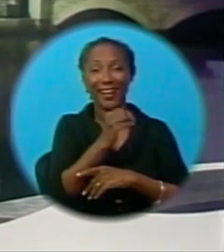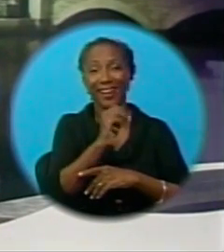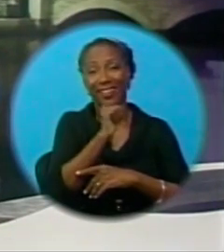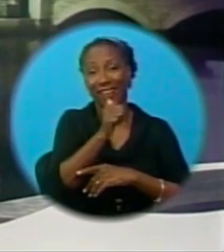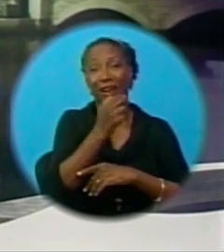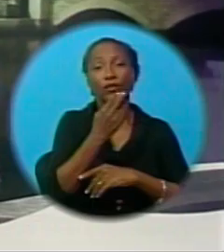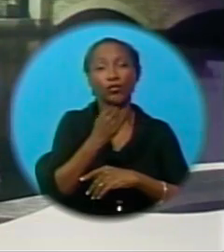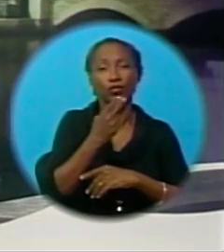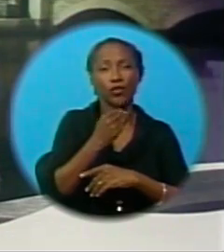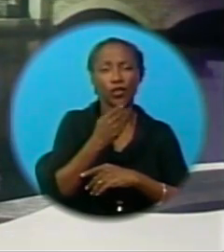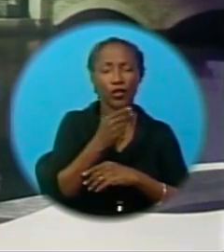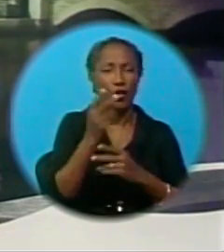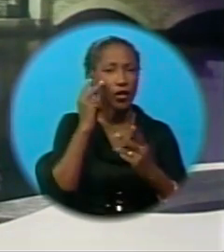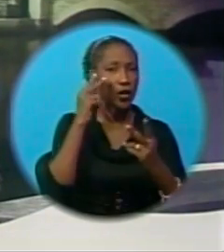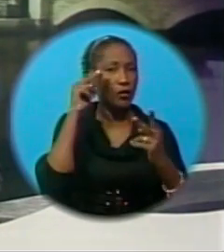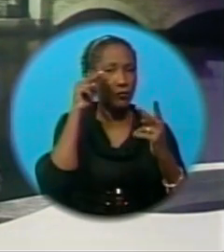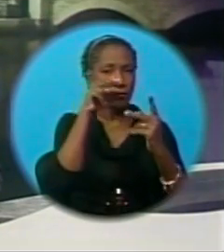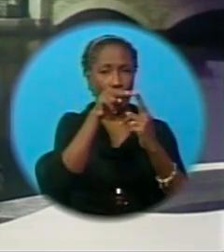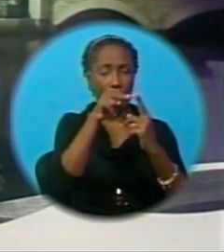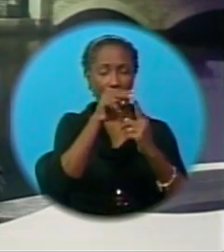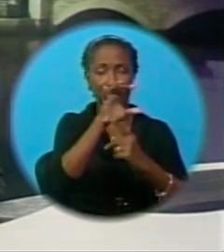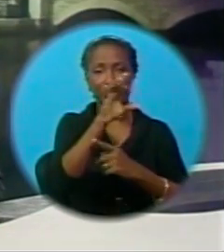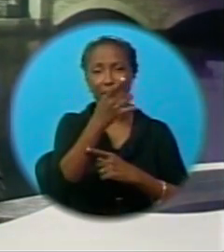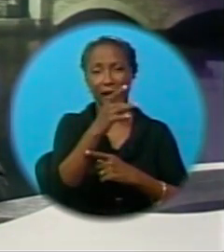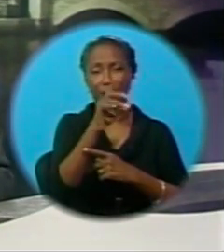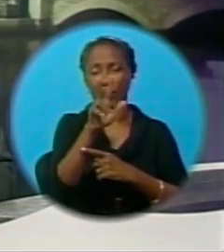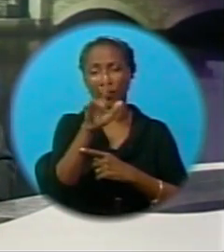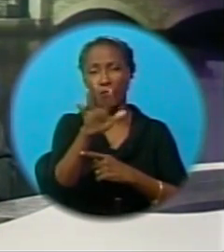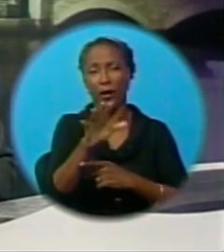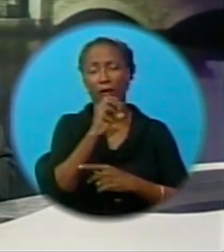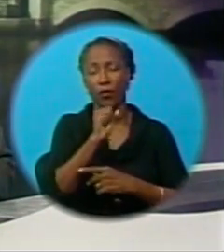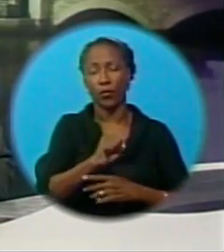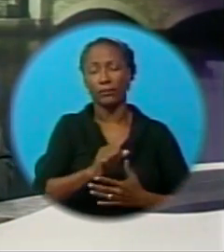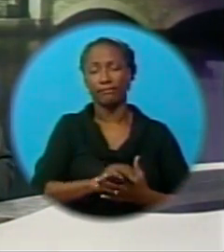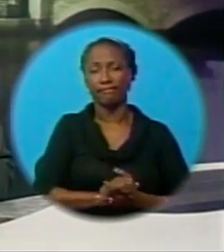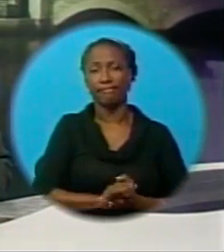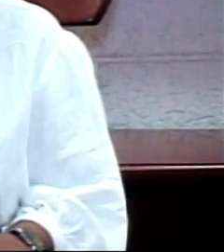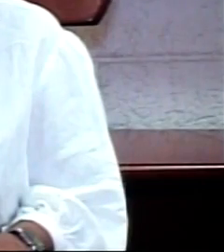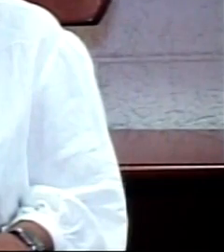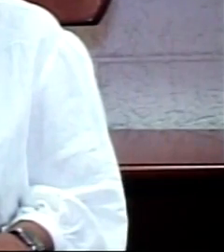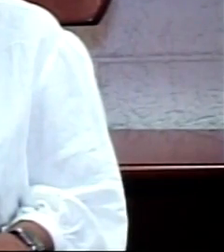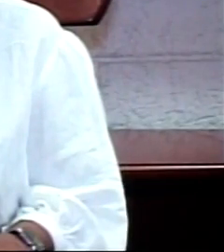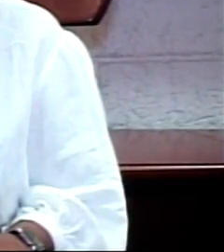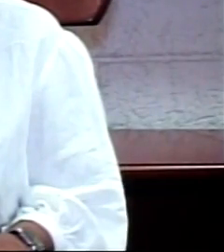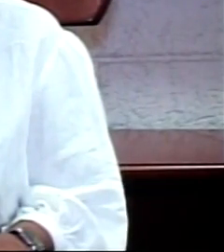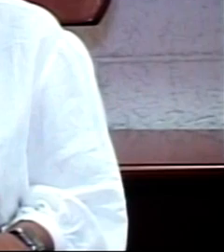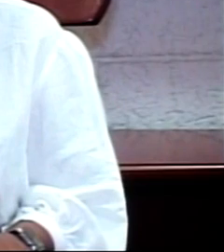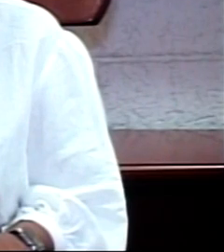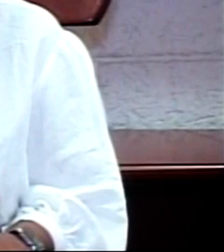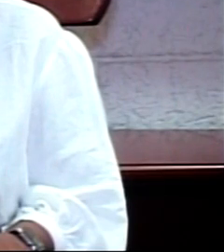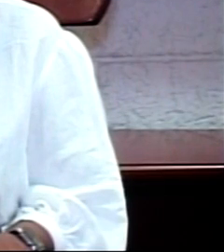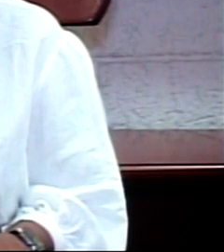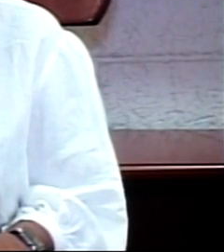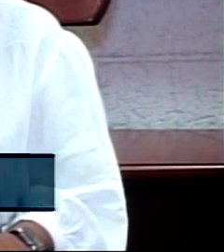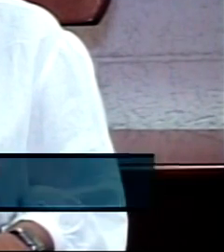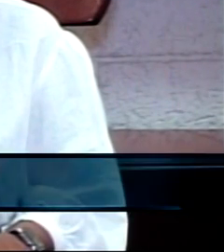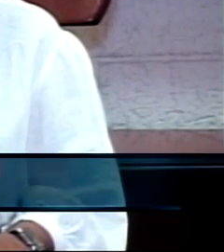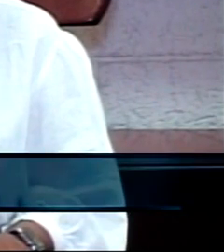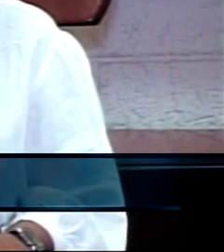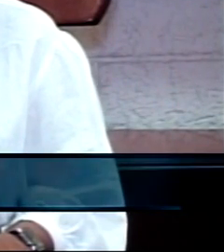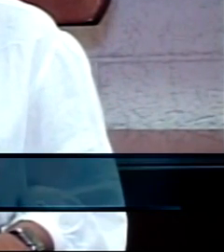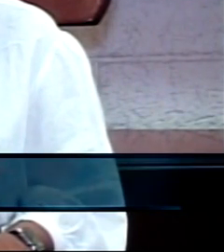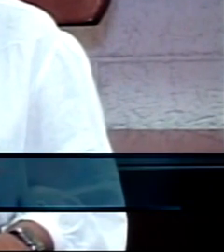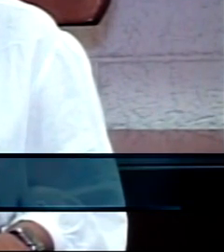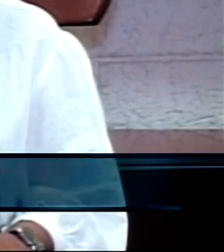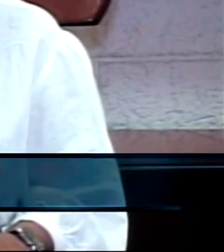to 35-year-old age group. We are particularly concerned about those in the 18 to